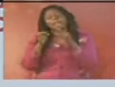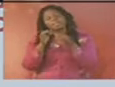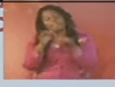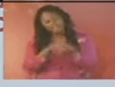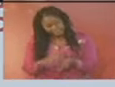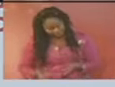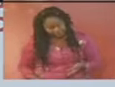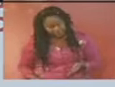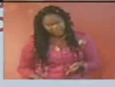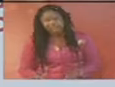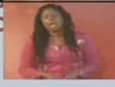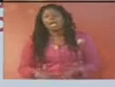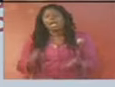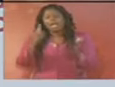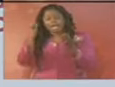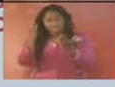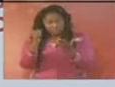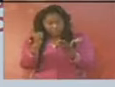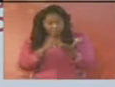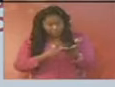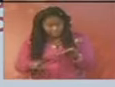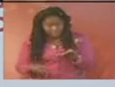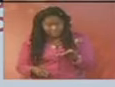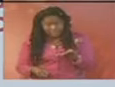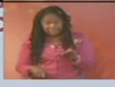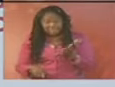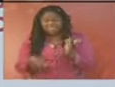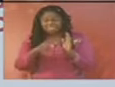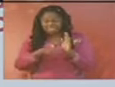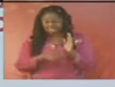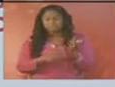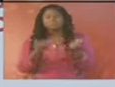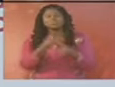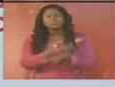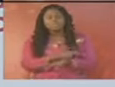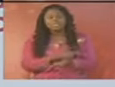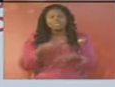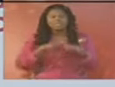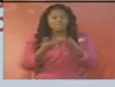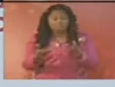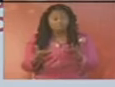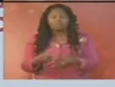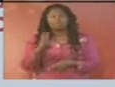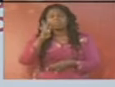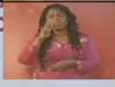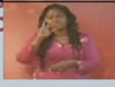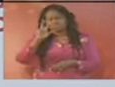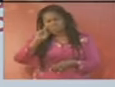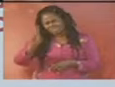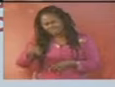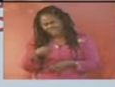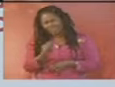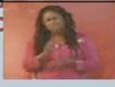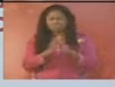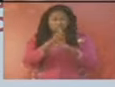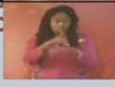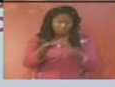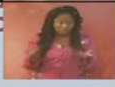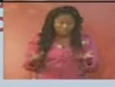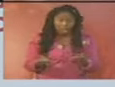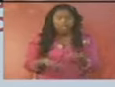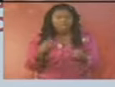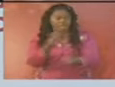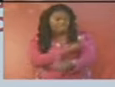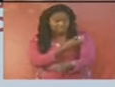been declining. So to date, we have given out 43,641. What are the reasons for me asking people